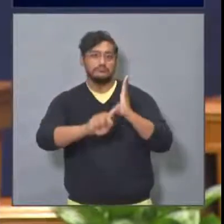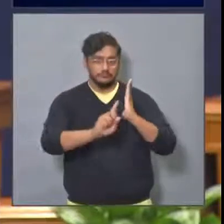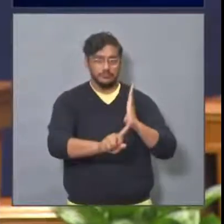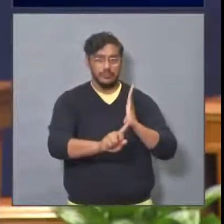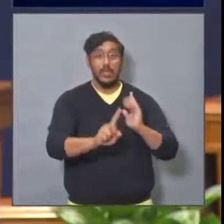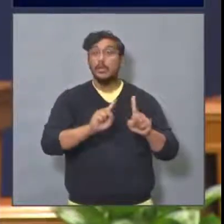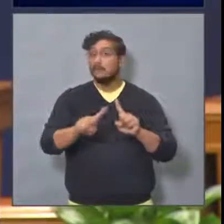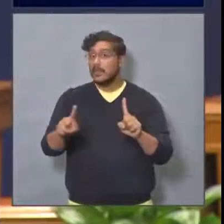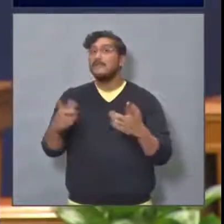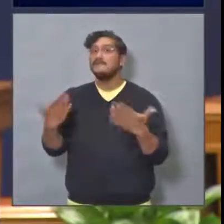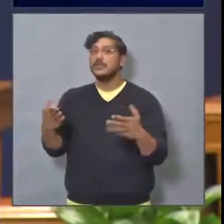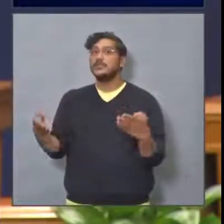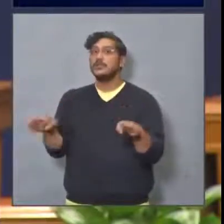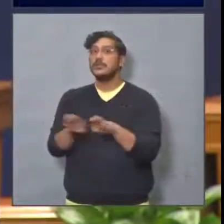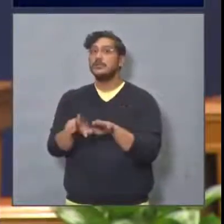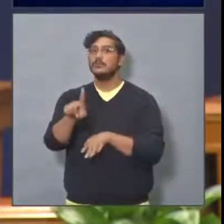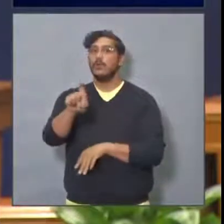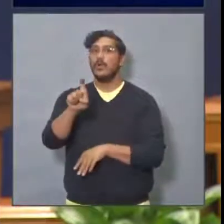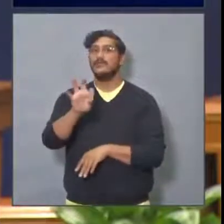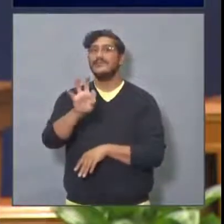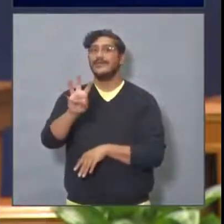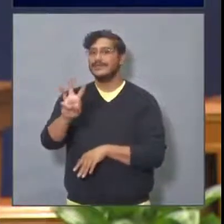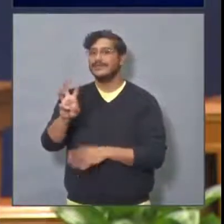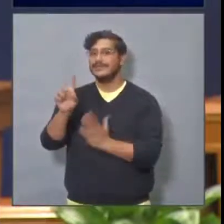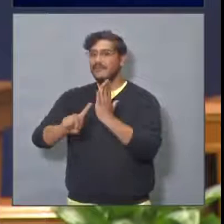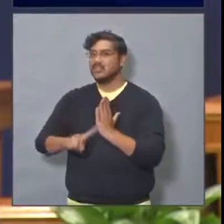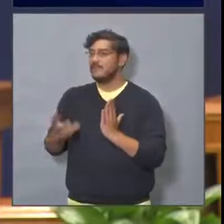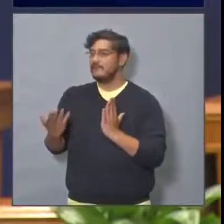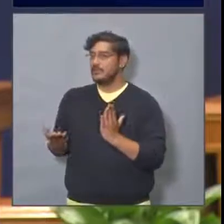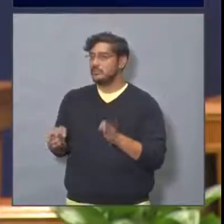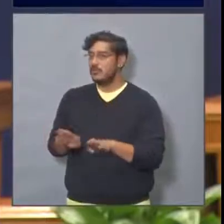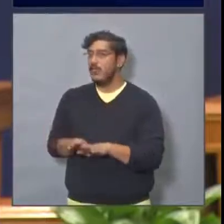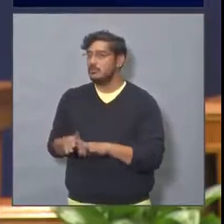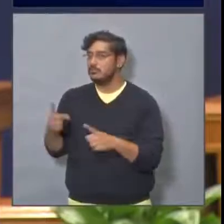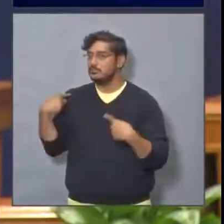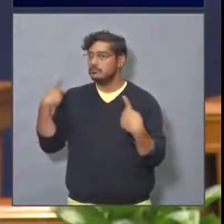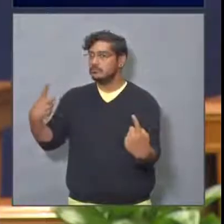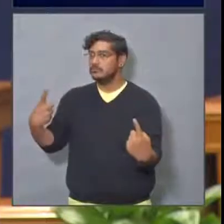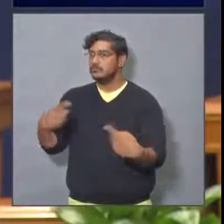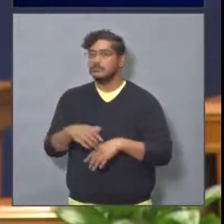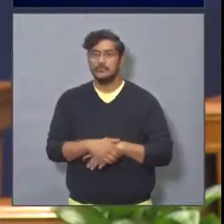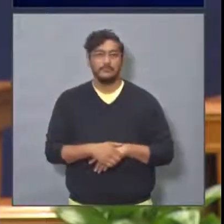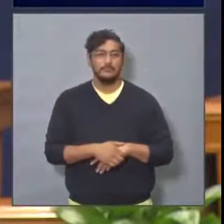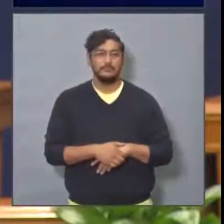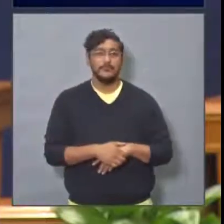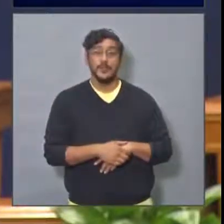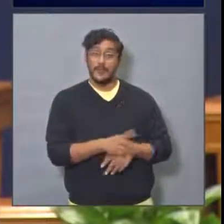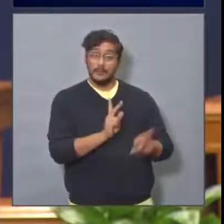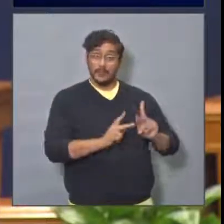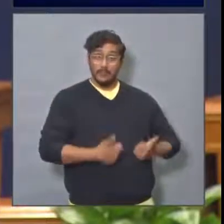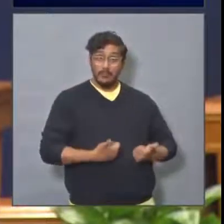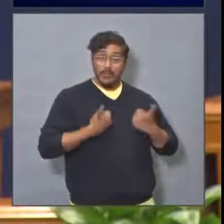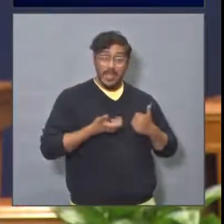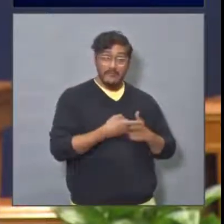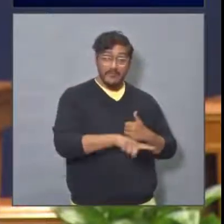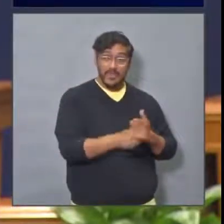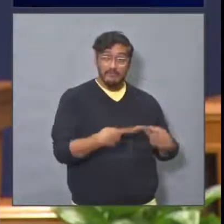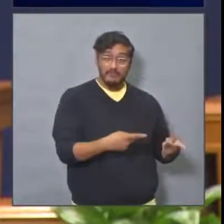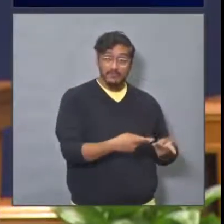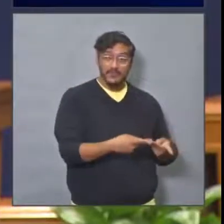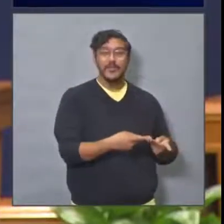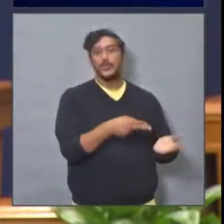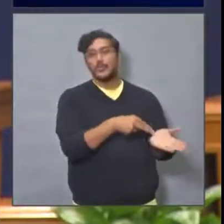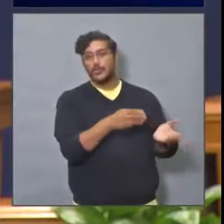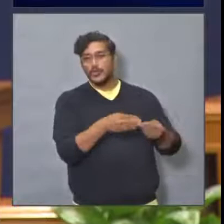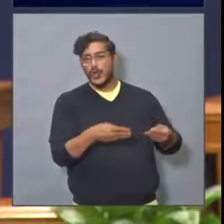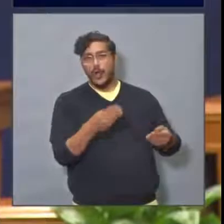have closed 196 investigations to date. Residential settings, as I've noted, include nursing